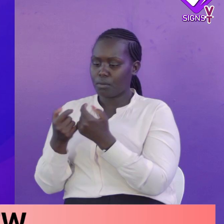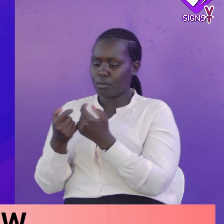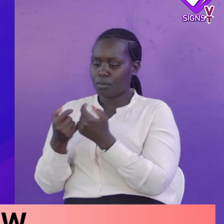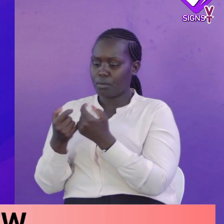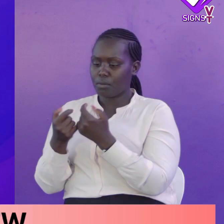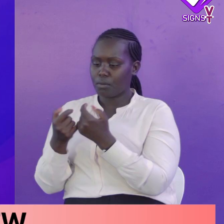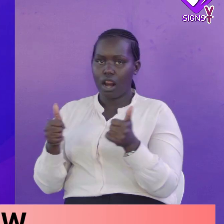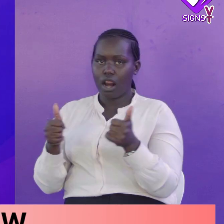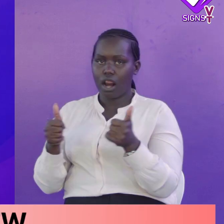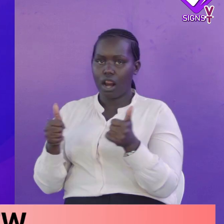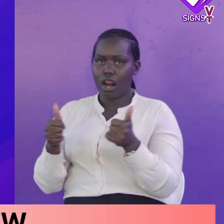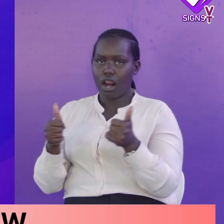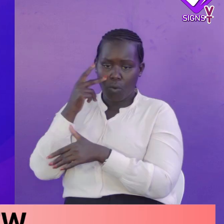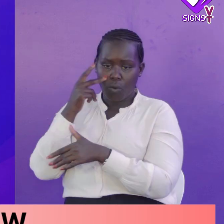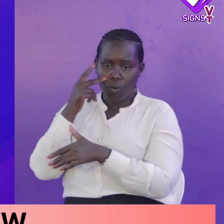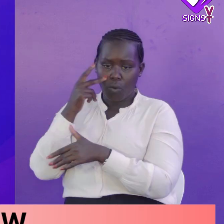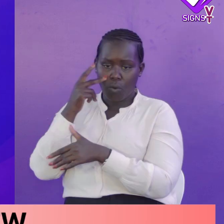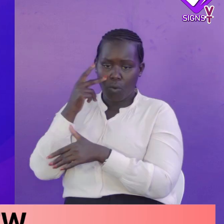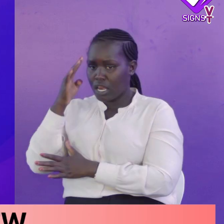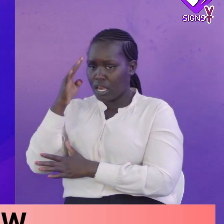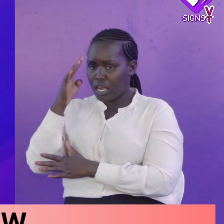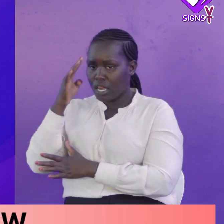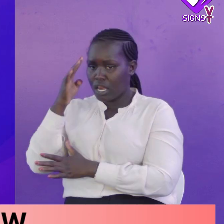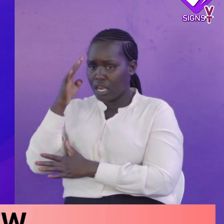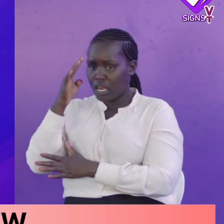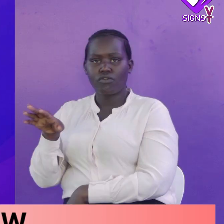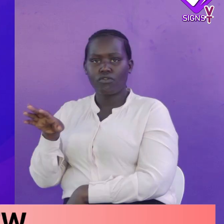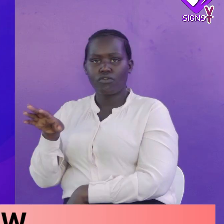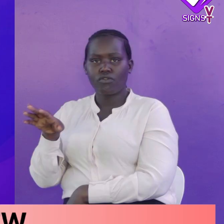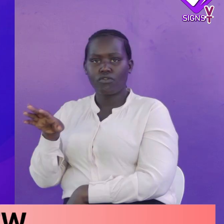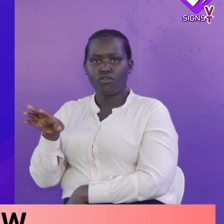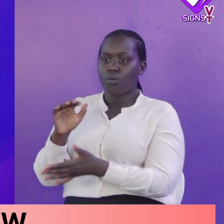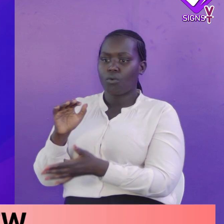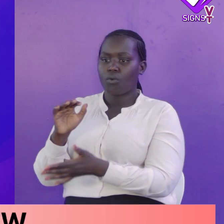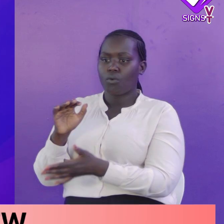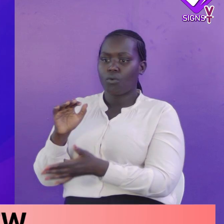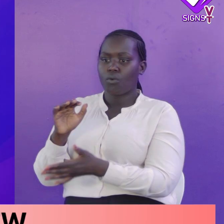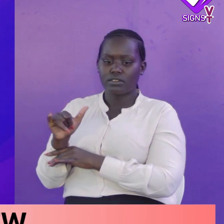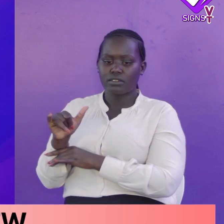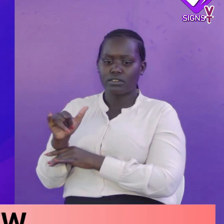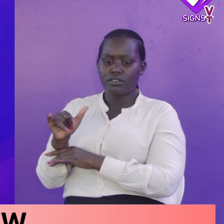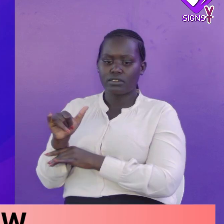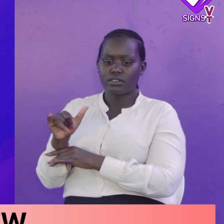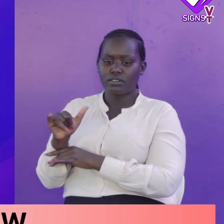is an invincible Golden Club trophy. So Mololo, I hand over to you because